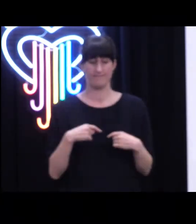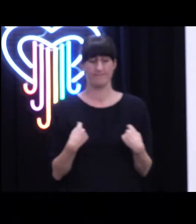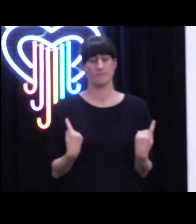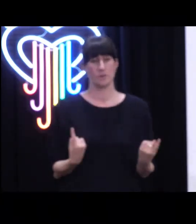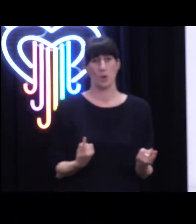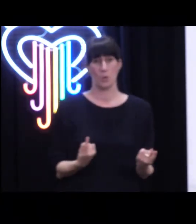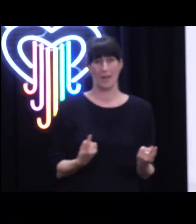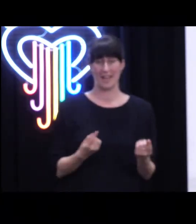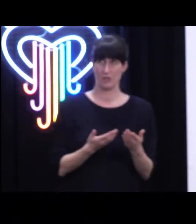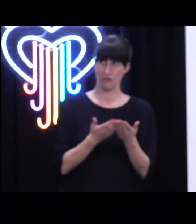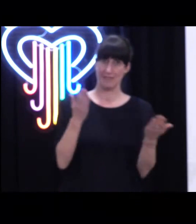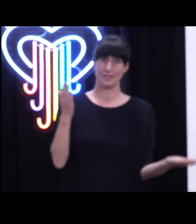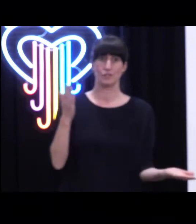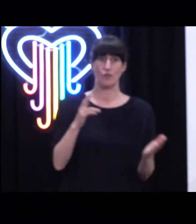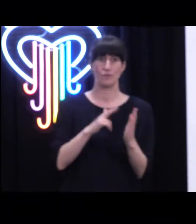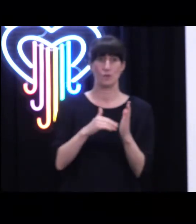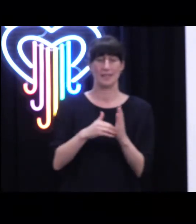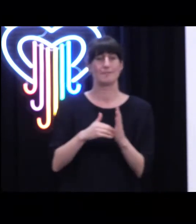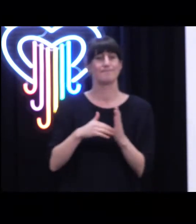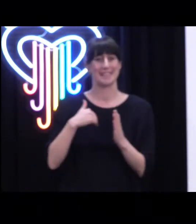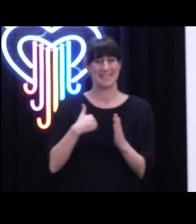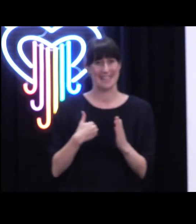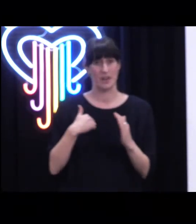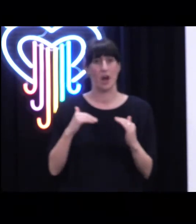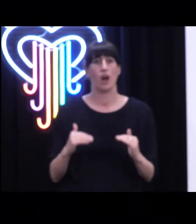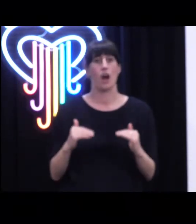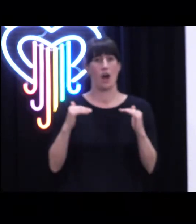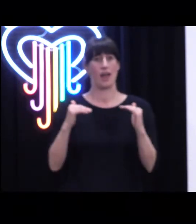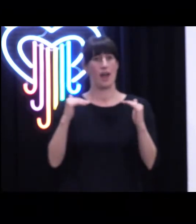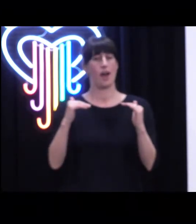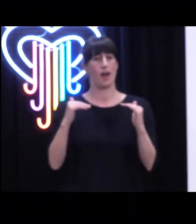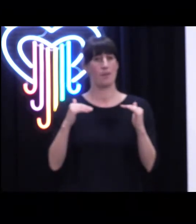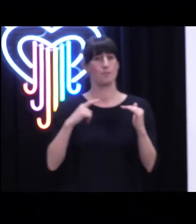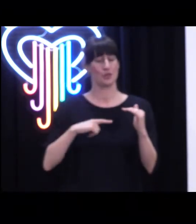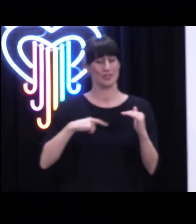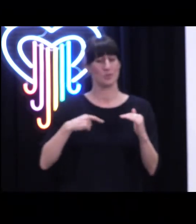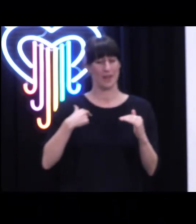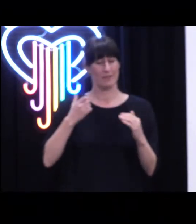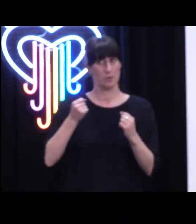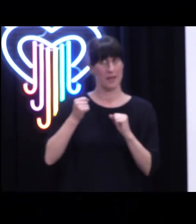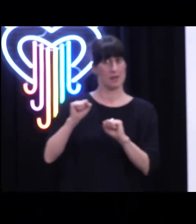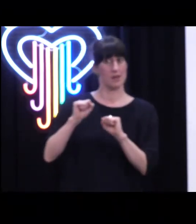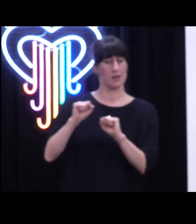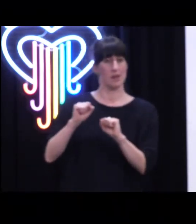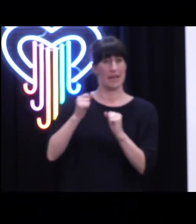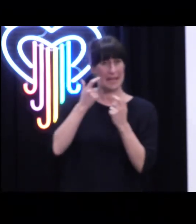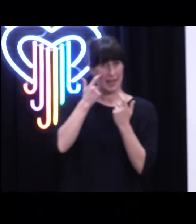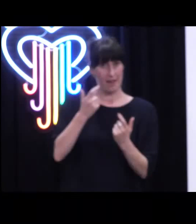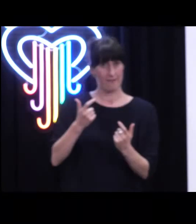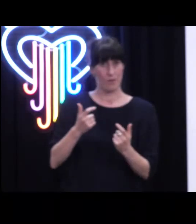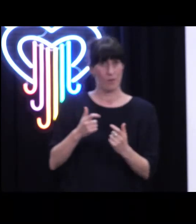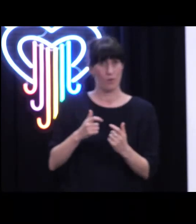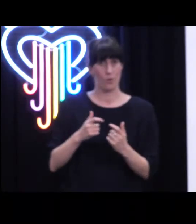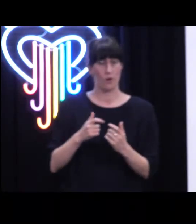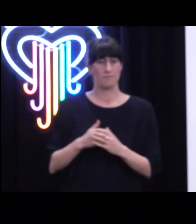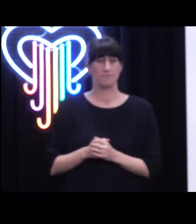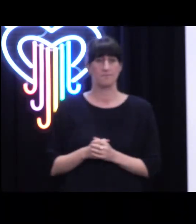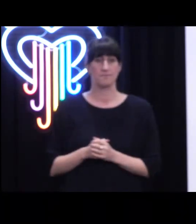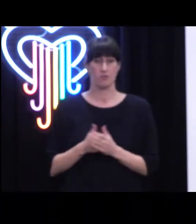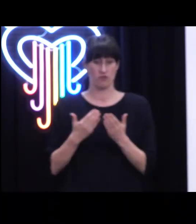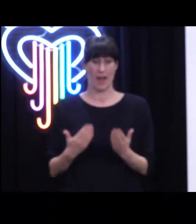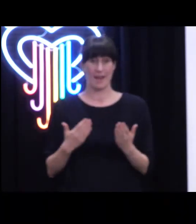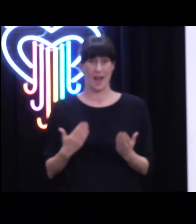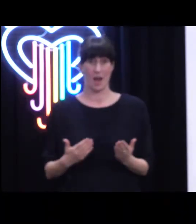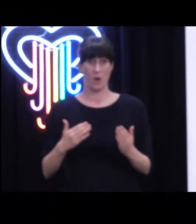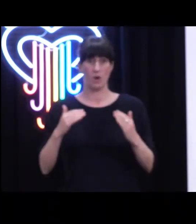a greater level of preparedness in the rest of the country. Right now, while Auckland is at alert level